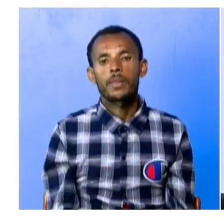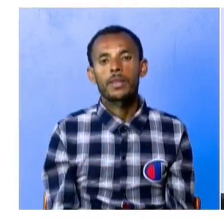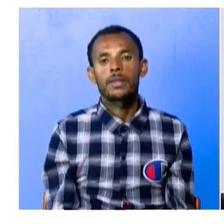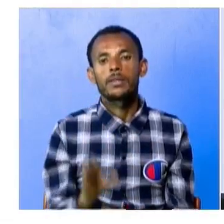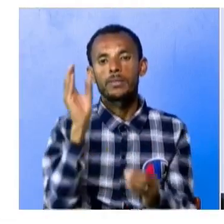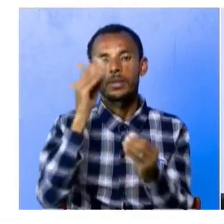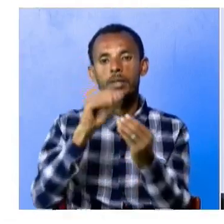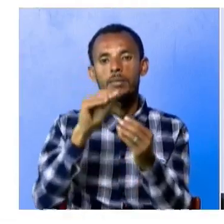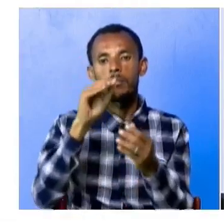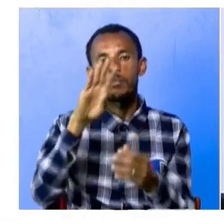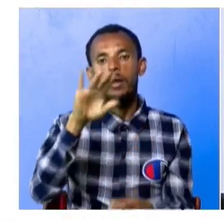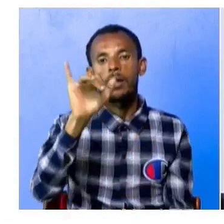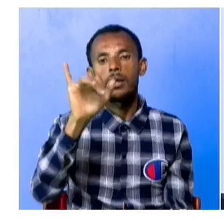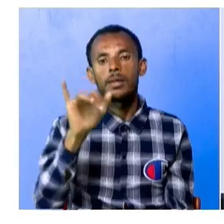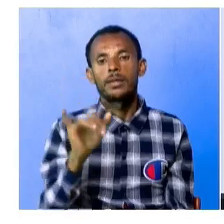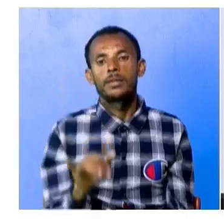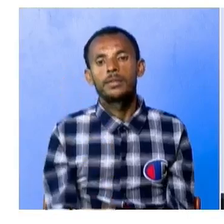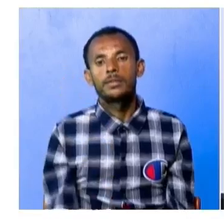subtended by